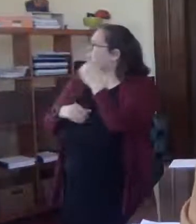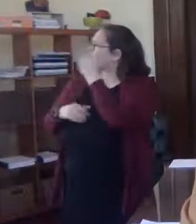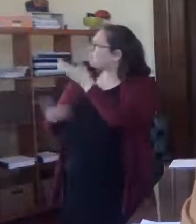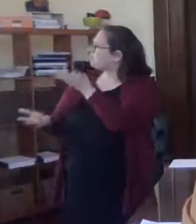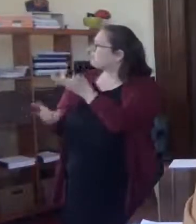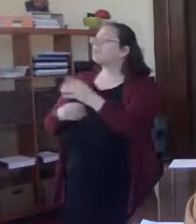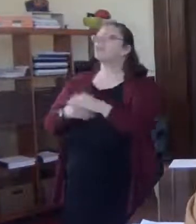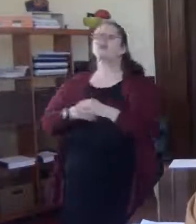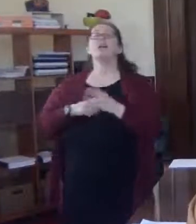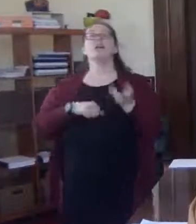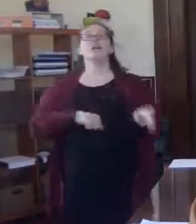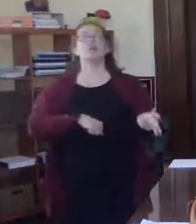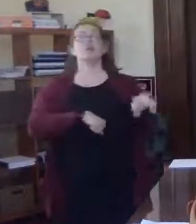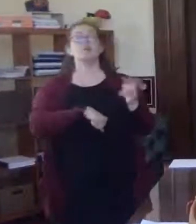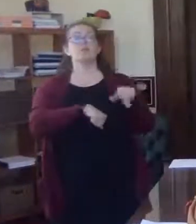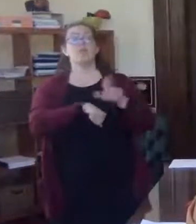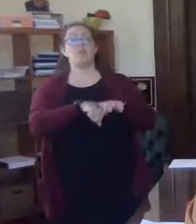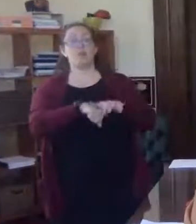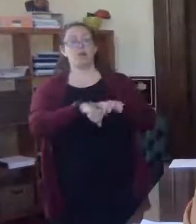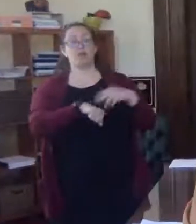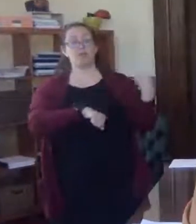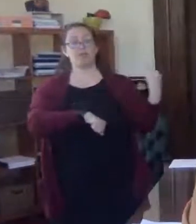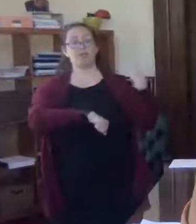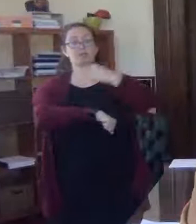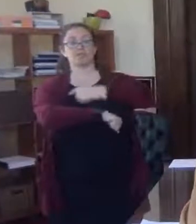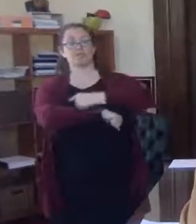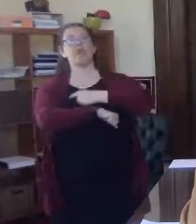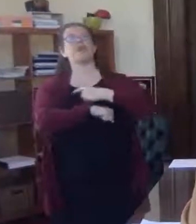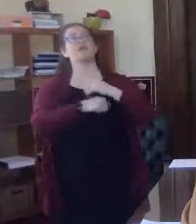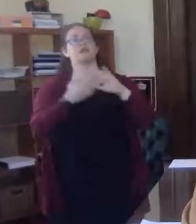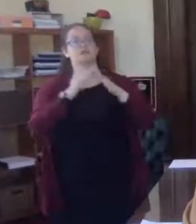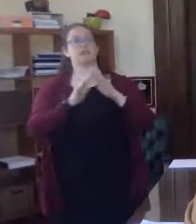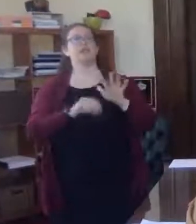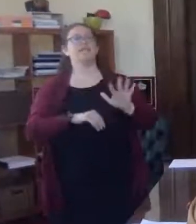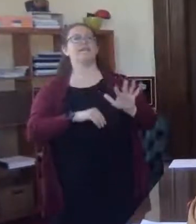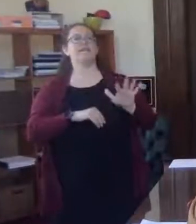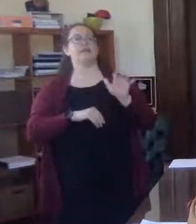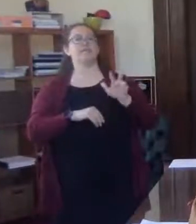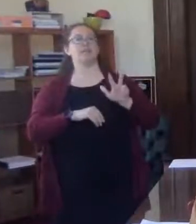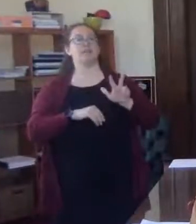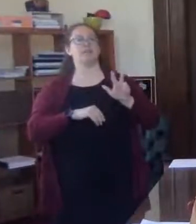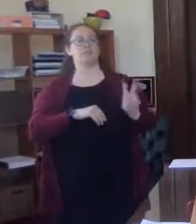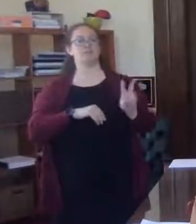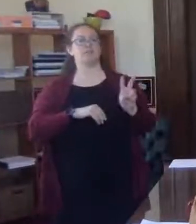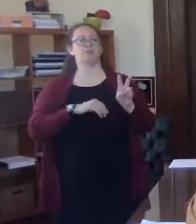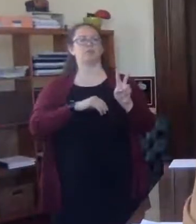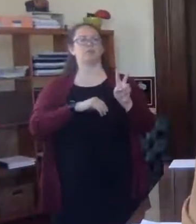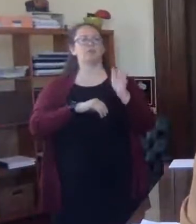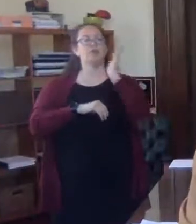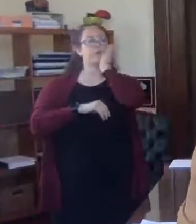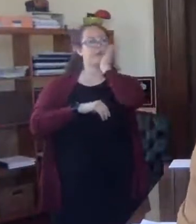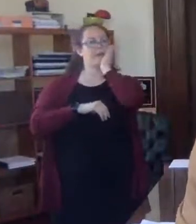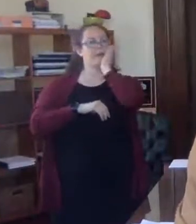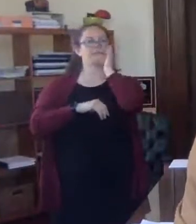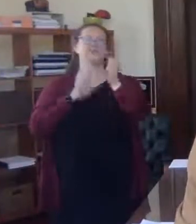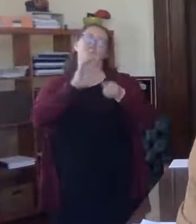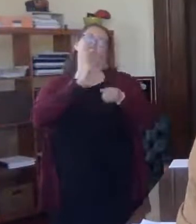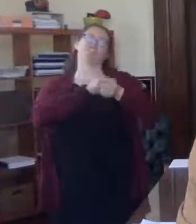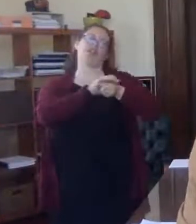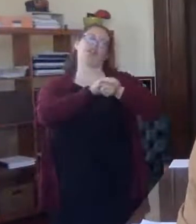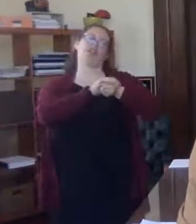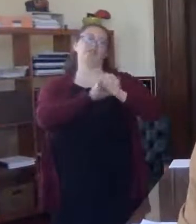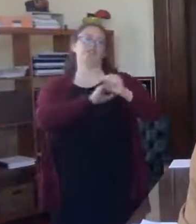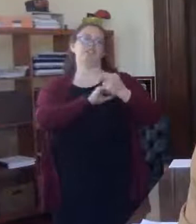spring, summer day, the city has 532 shelter beds available. Now, the shelters that we